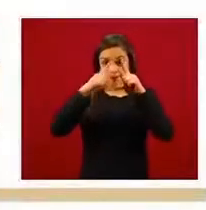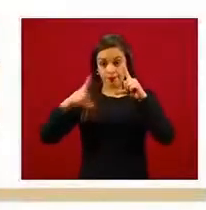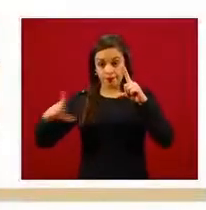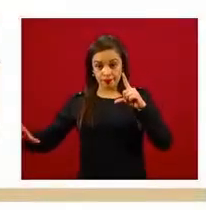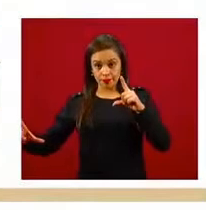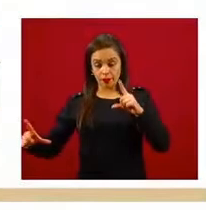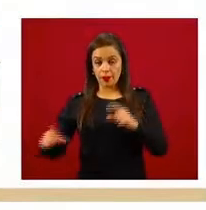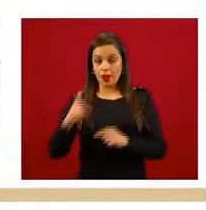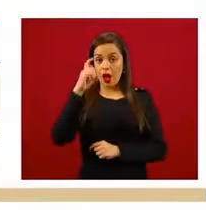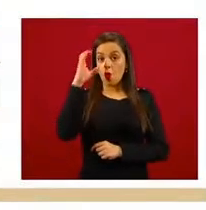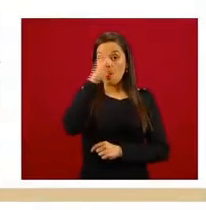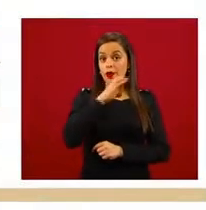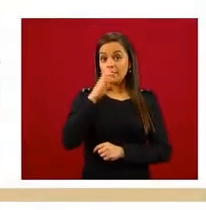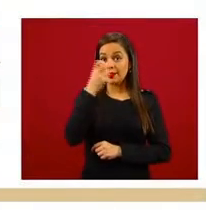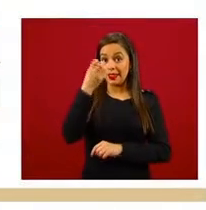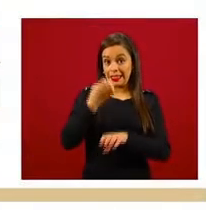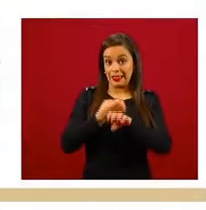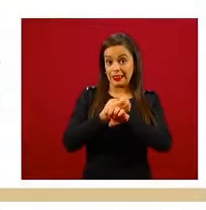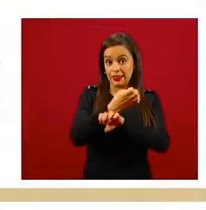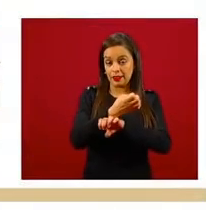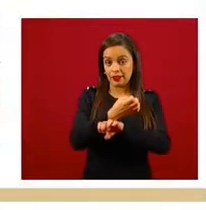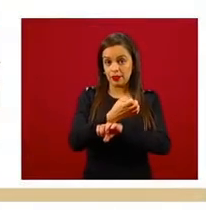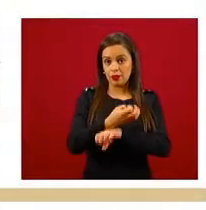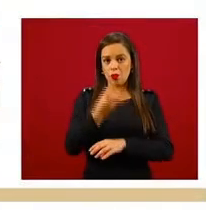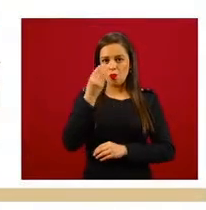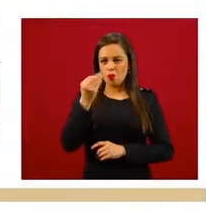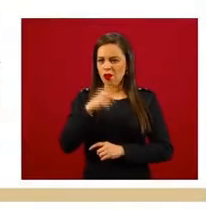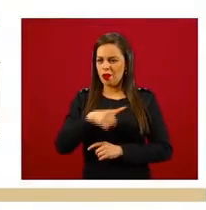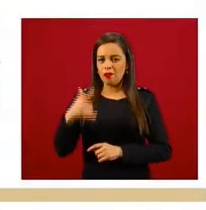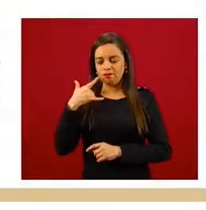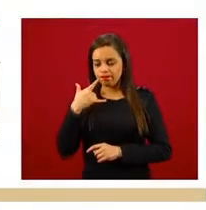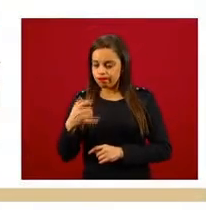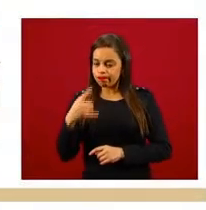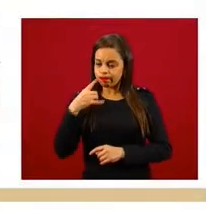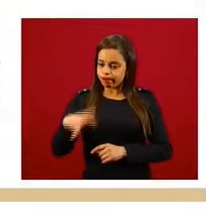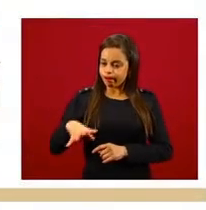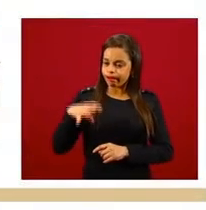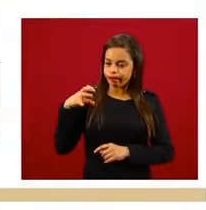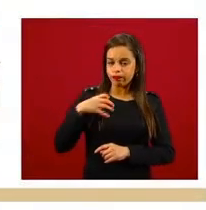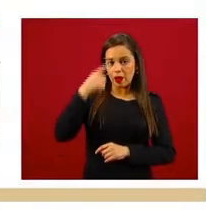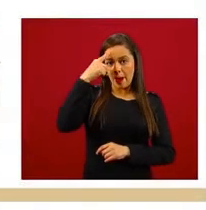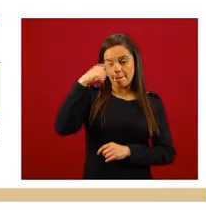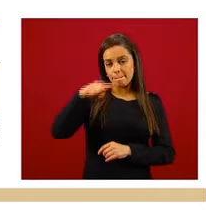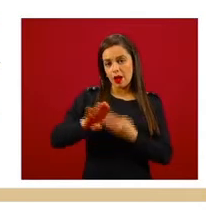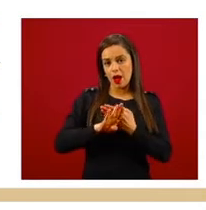de Aguascalientes, is a pesar de how tener un gran Aguascalientes, esfuerzo en even disminuir su though they